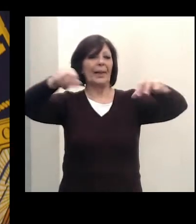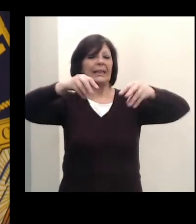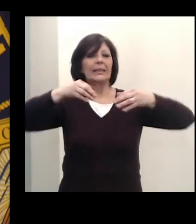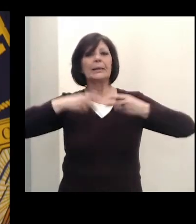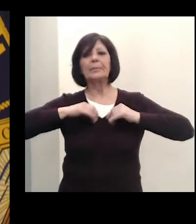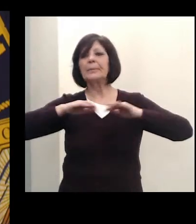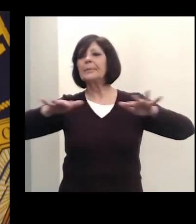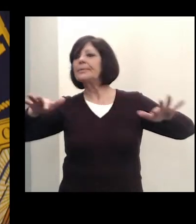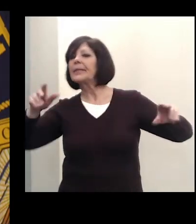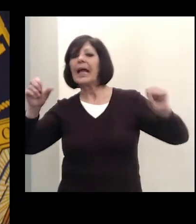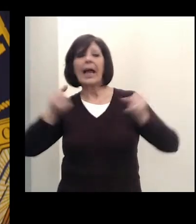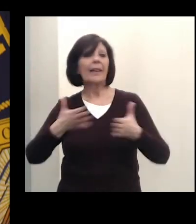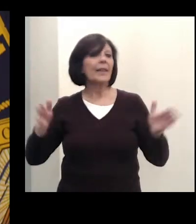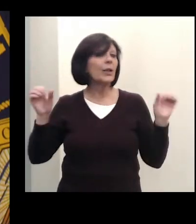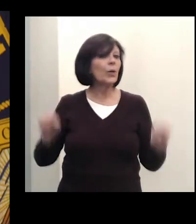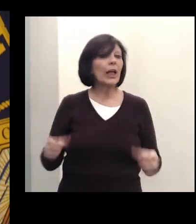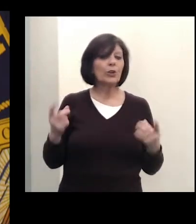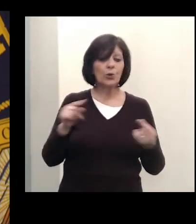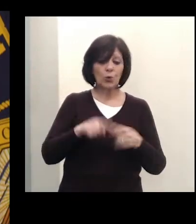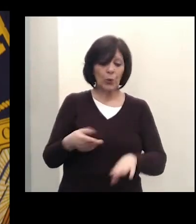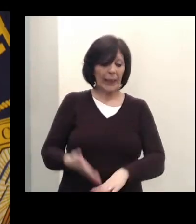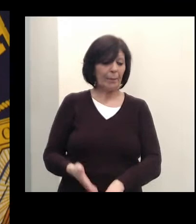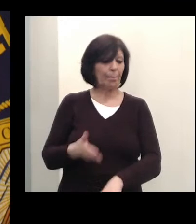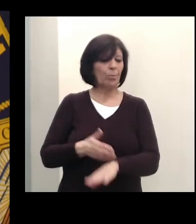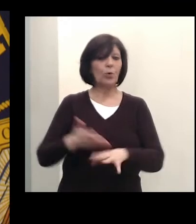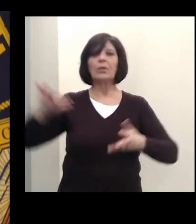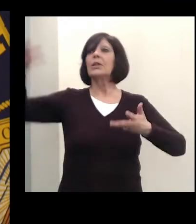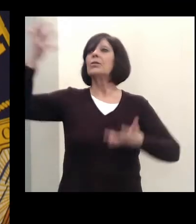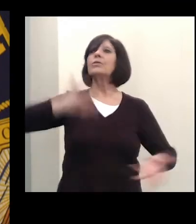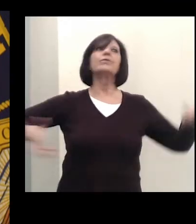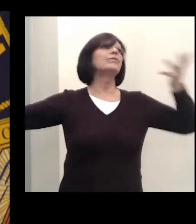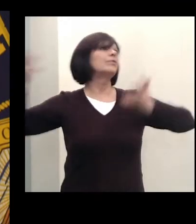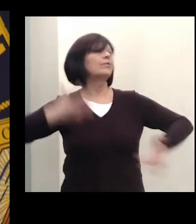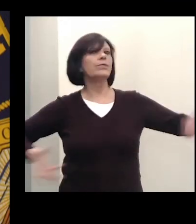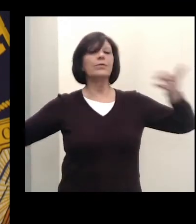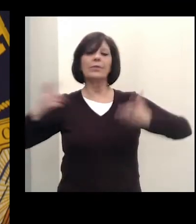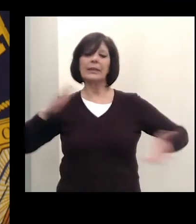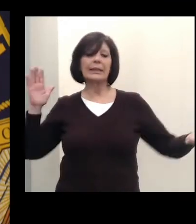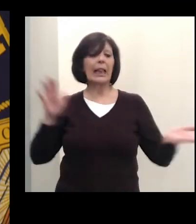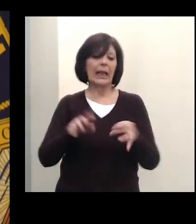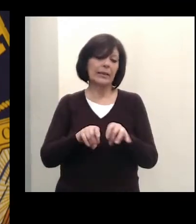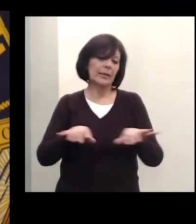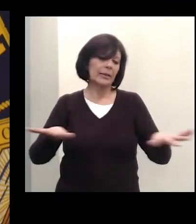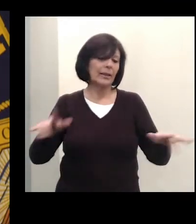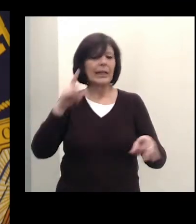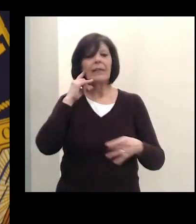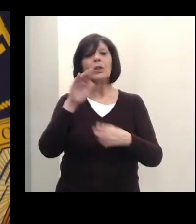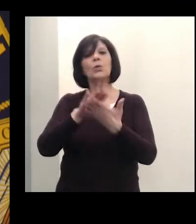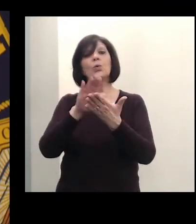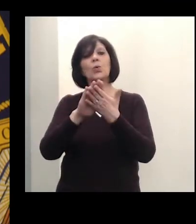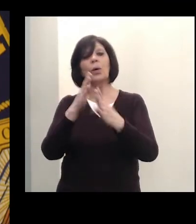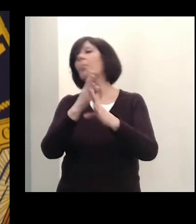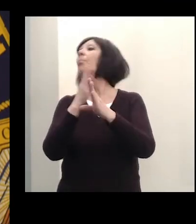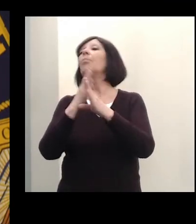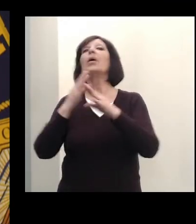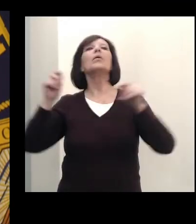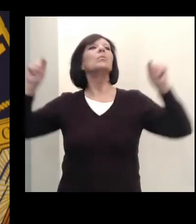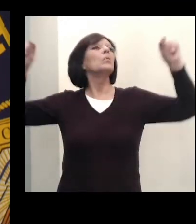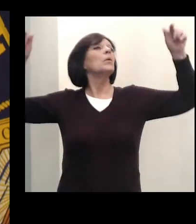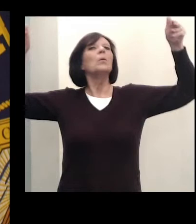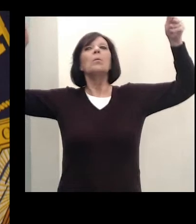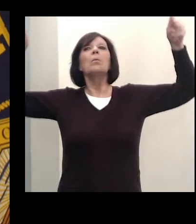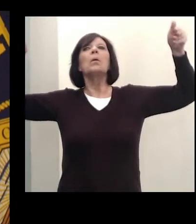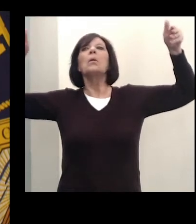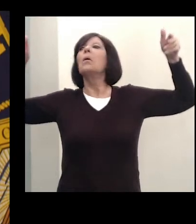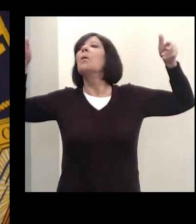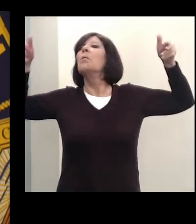can do to improve the ventilation decreases the risk of transmission. So if the school buses can crack open the windows a little bit, you know,